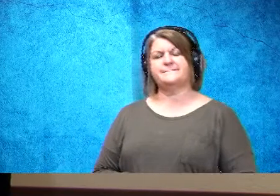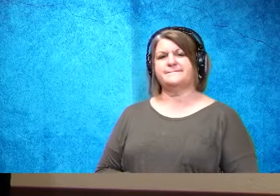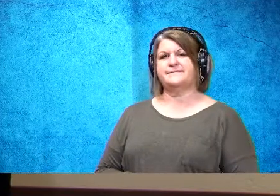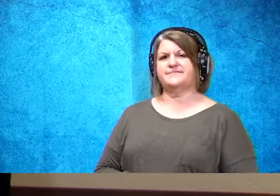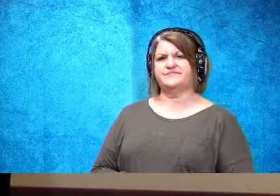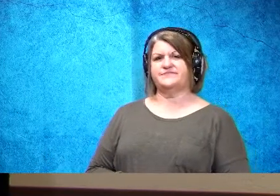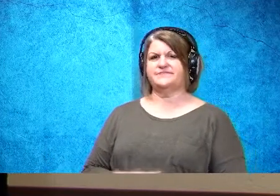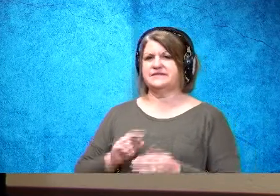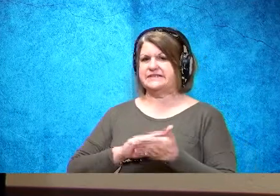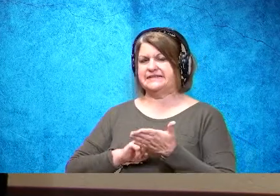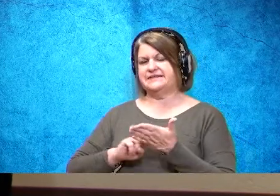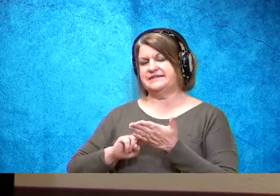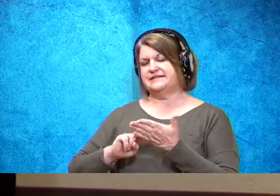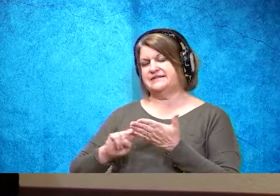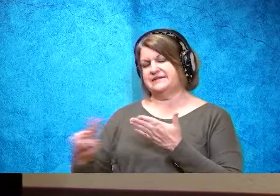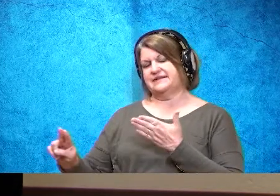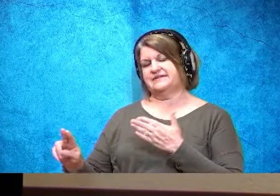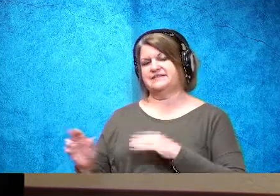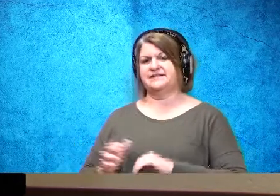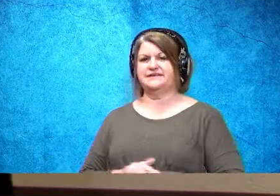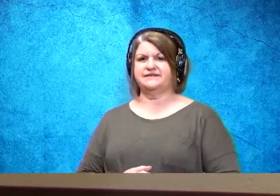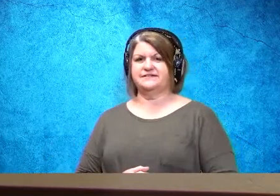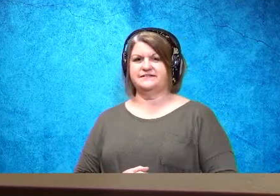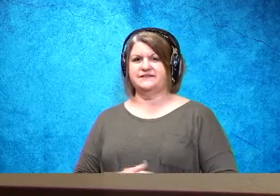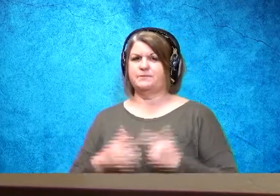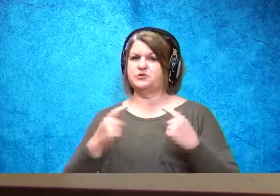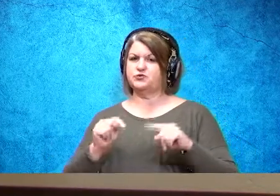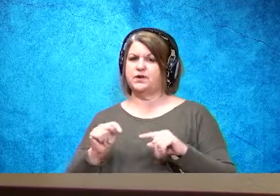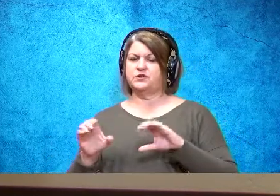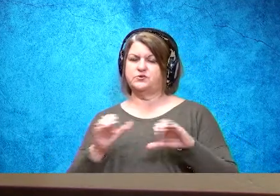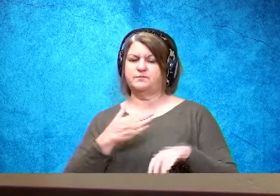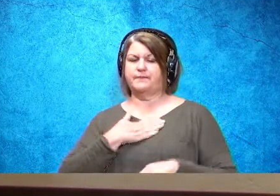Nice and neat. Try to do your best.